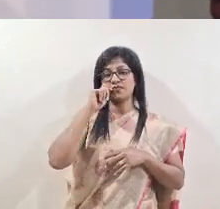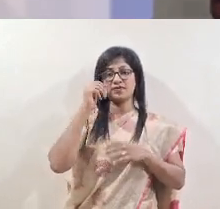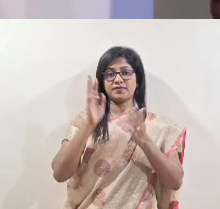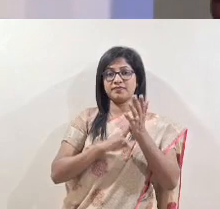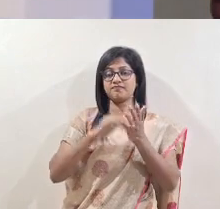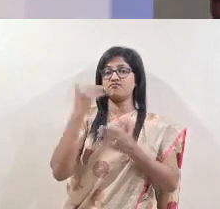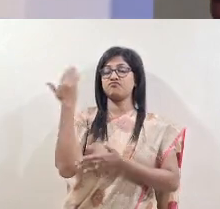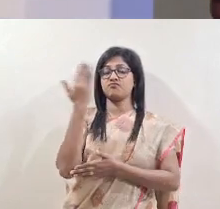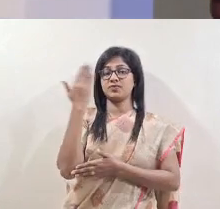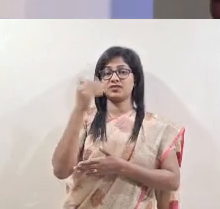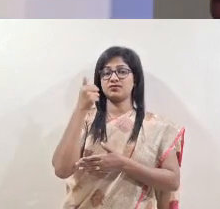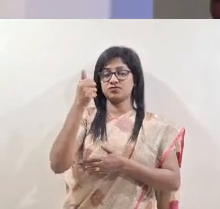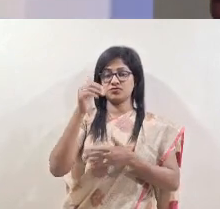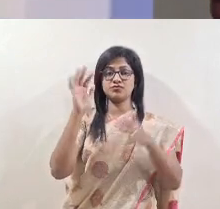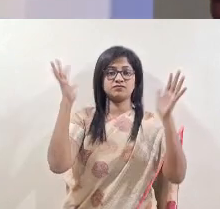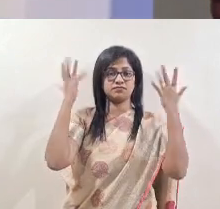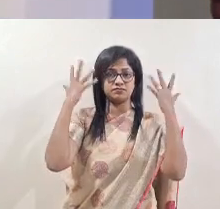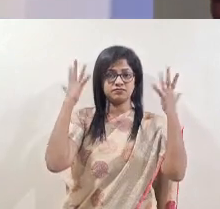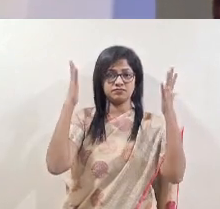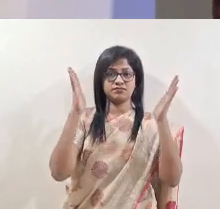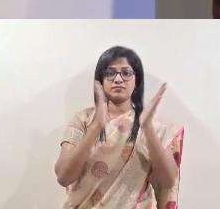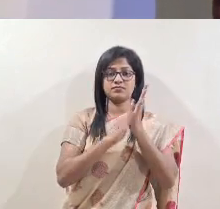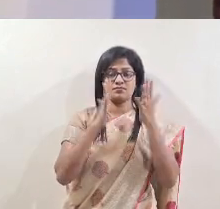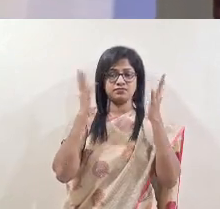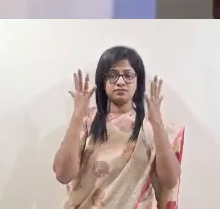good presentation. Let's give him a big hand.